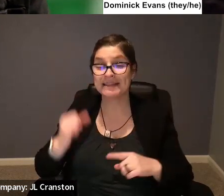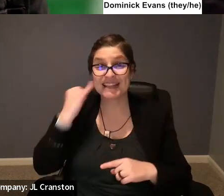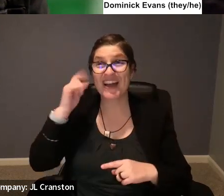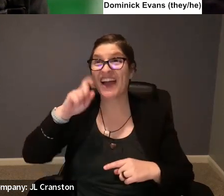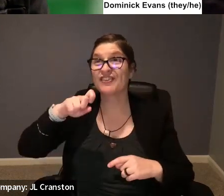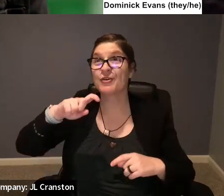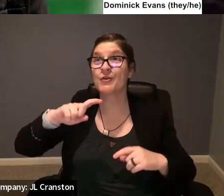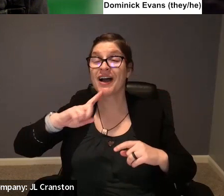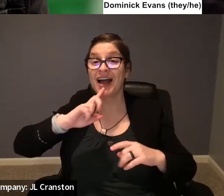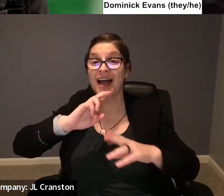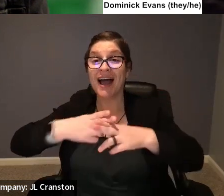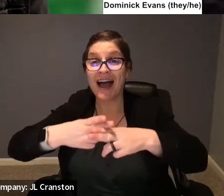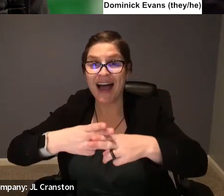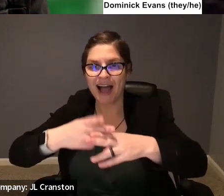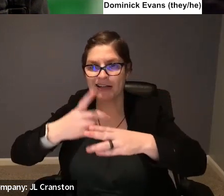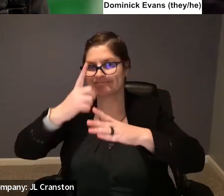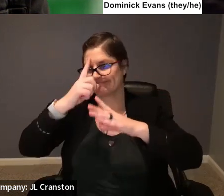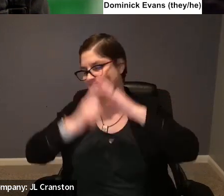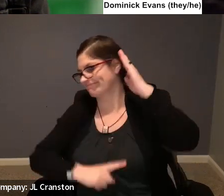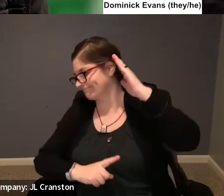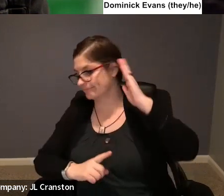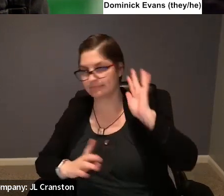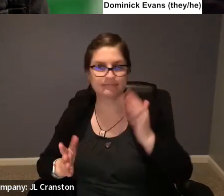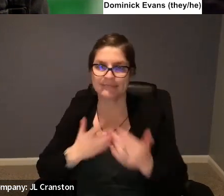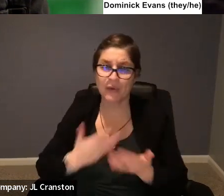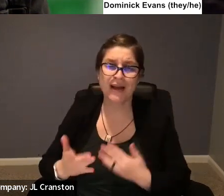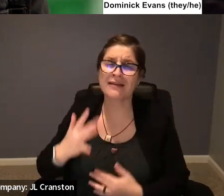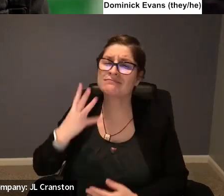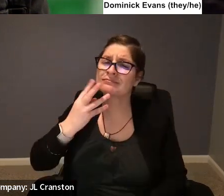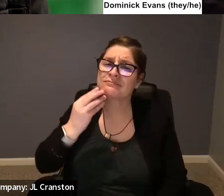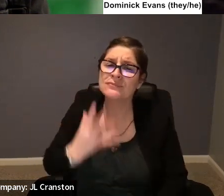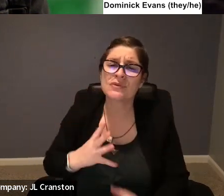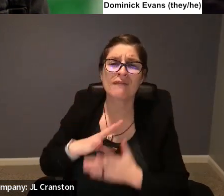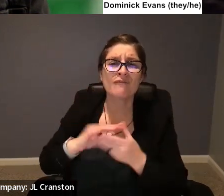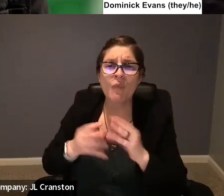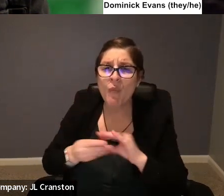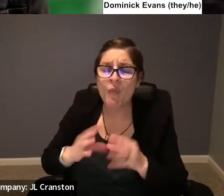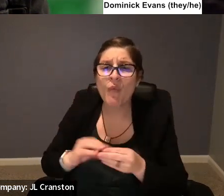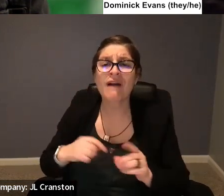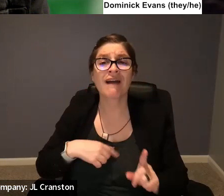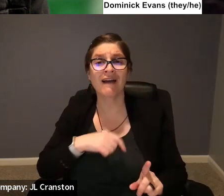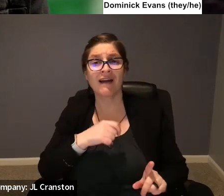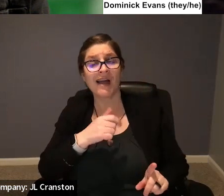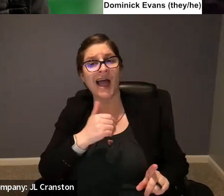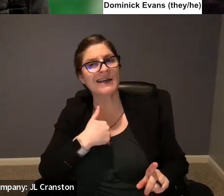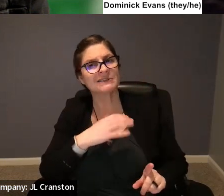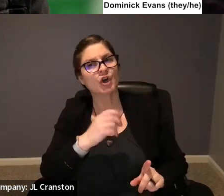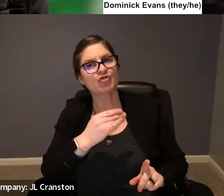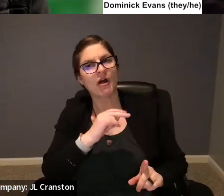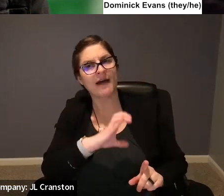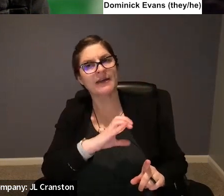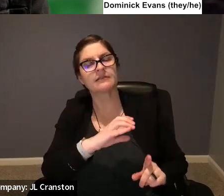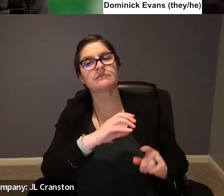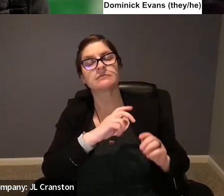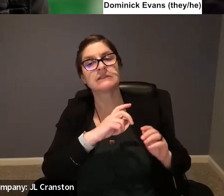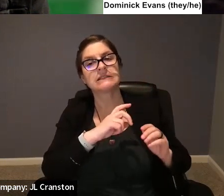name. I go, but anyway, their story is so beautiful. She has a chronic disability. She has lupus,